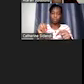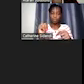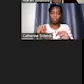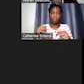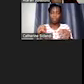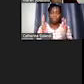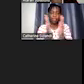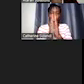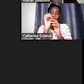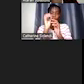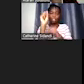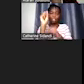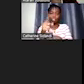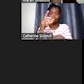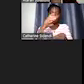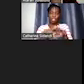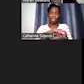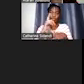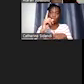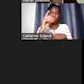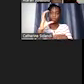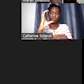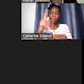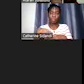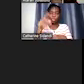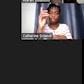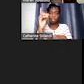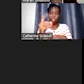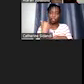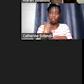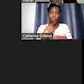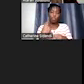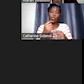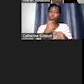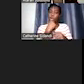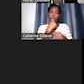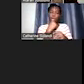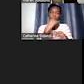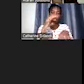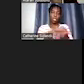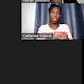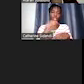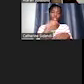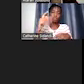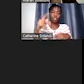yes, you get 1 CPD point for those of you who are wondering how to get CPD points for the year. And